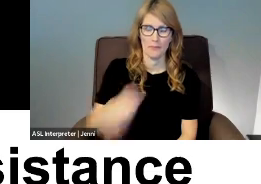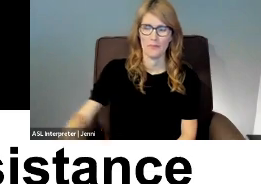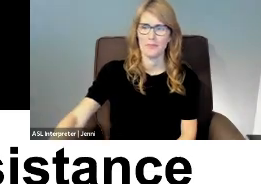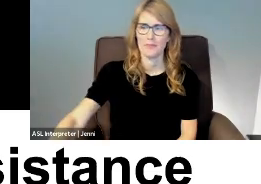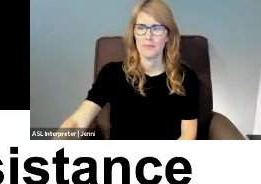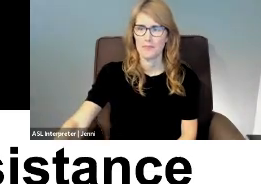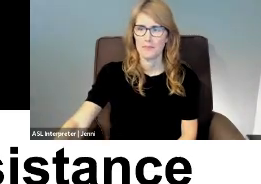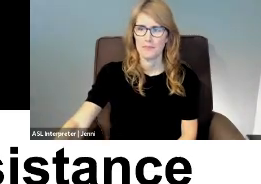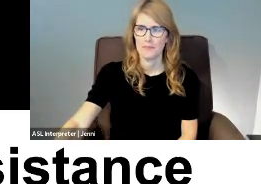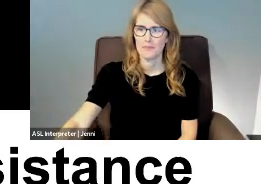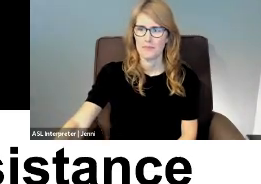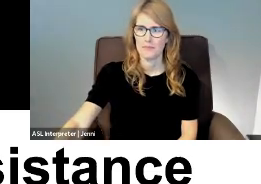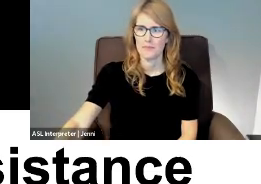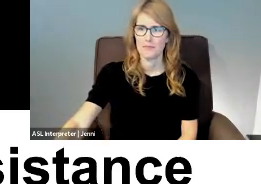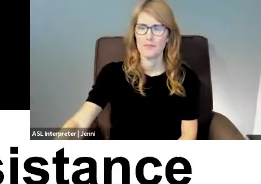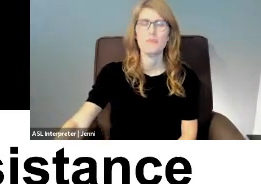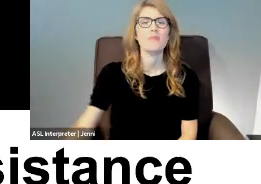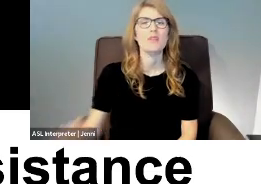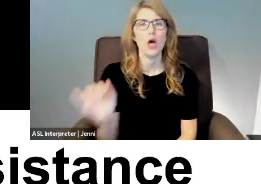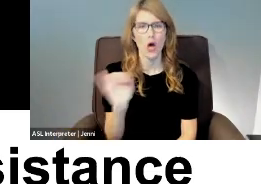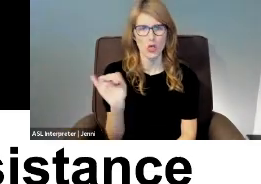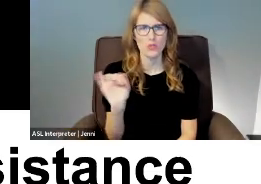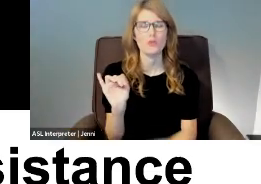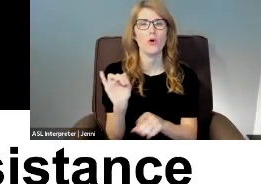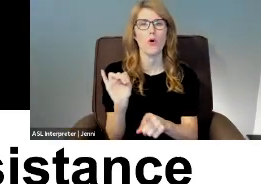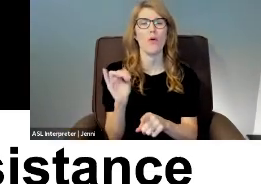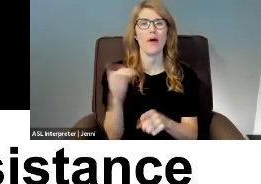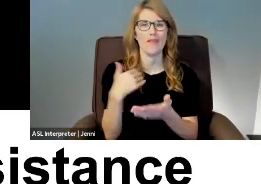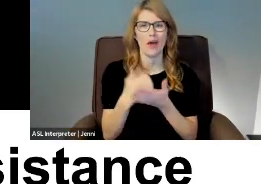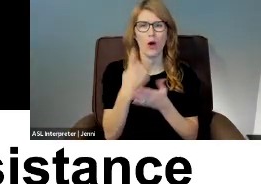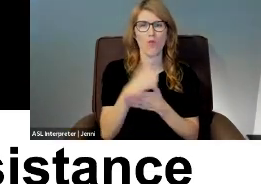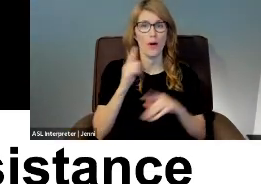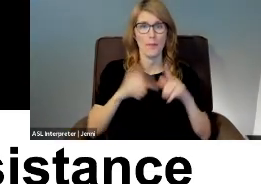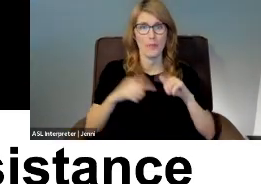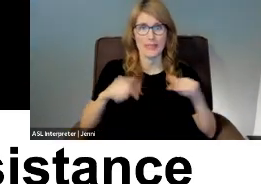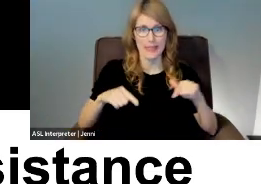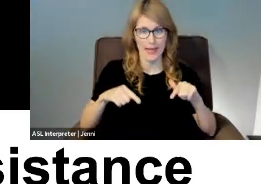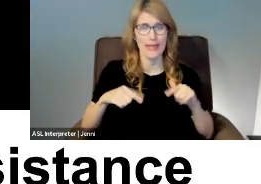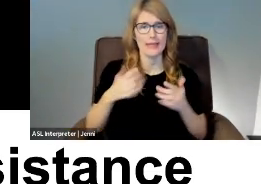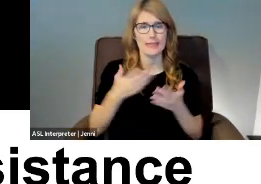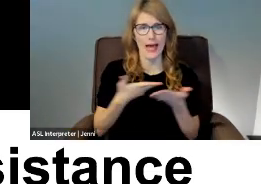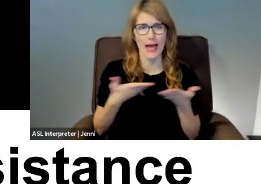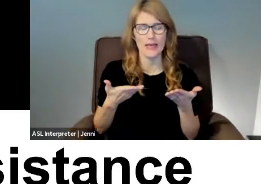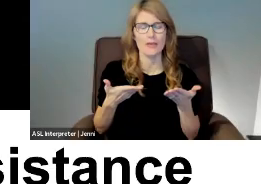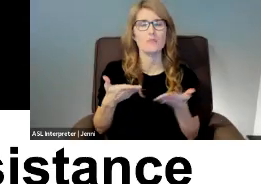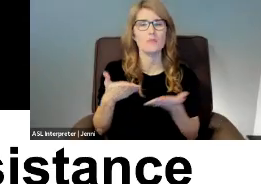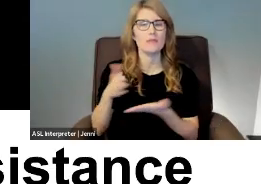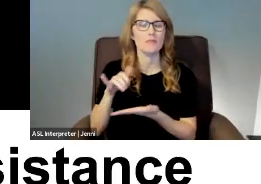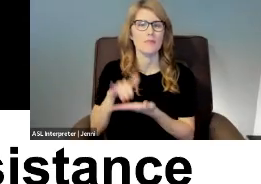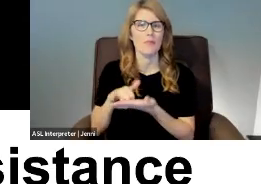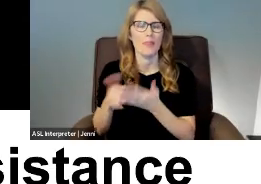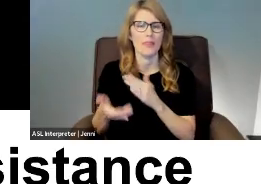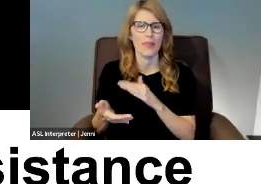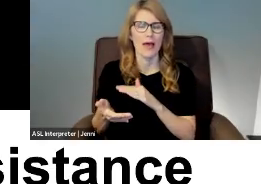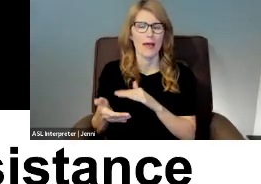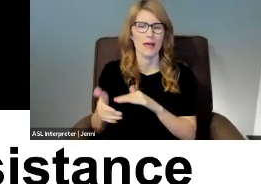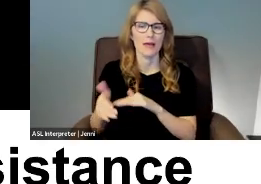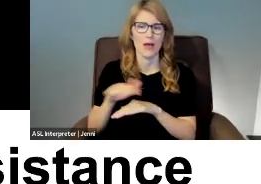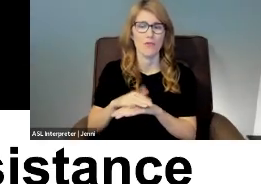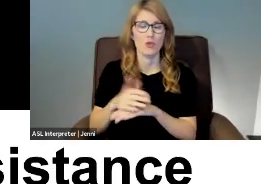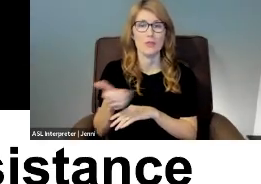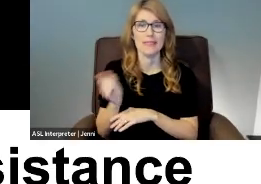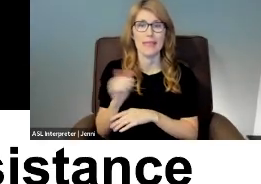And then there's also assistance for any miscellaneous items, and that would cover any